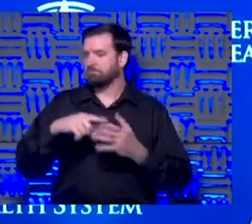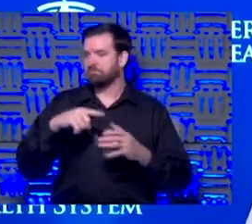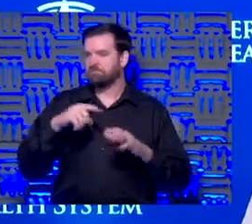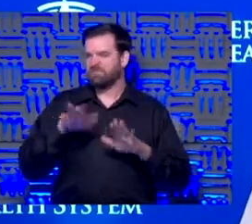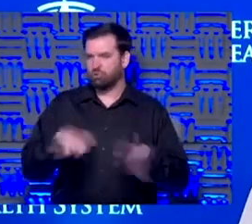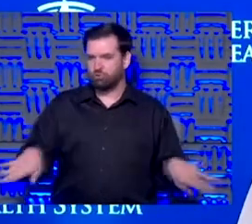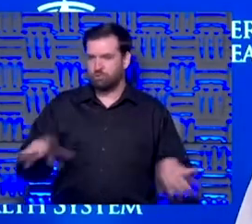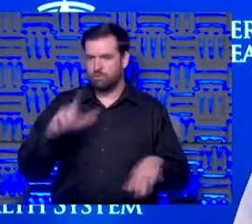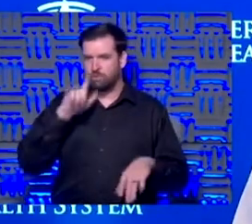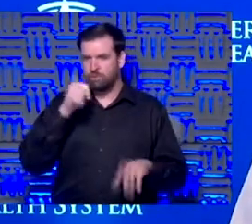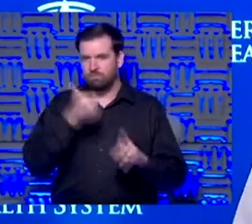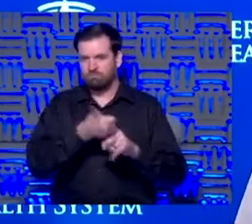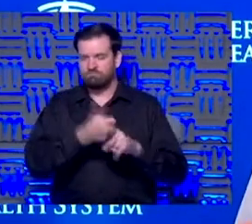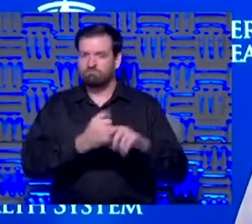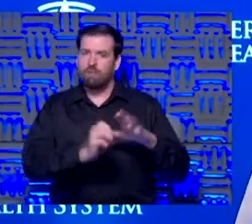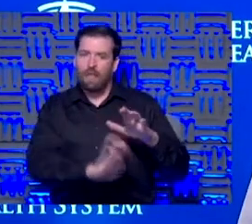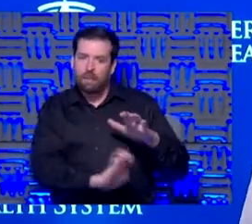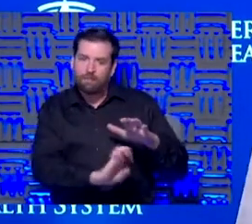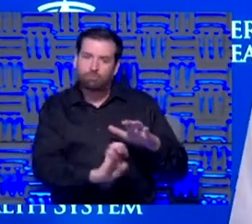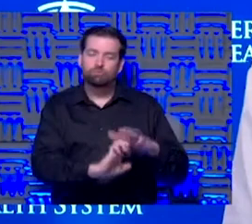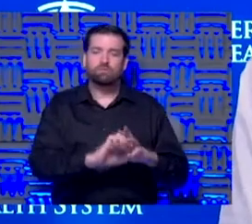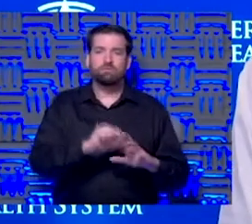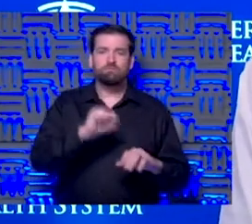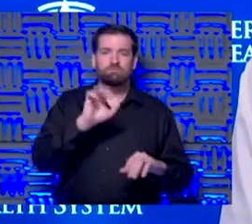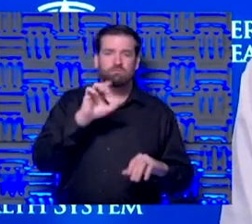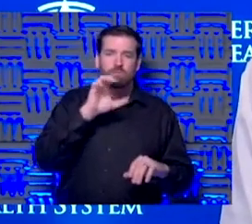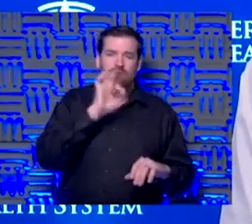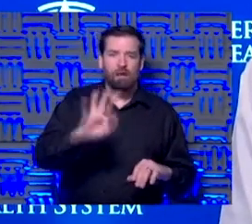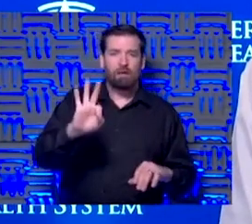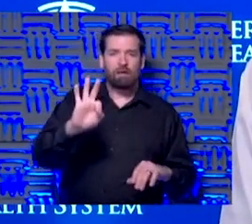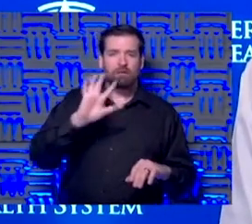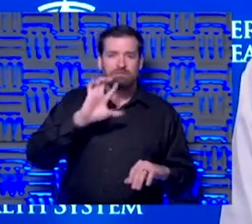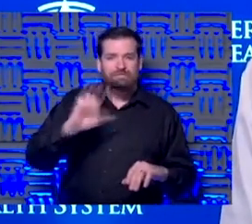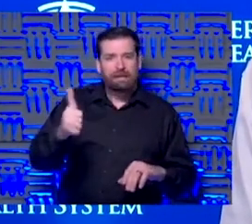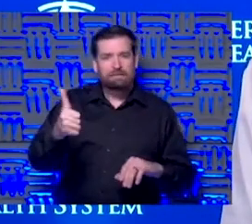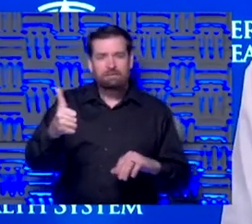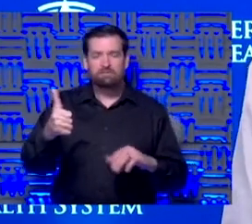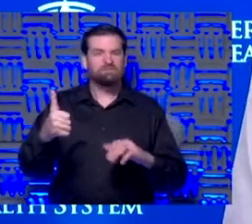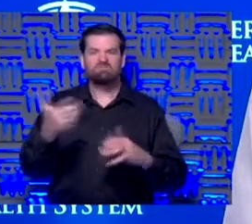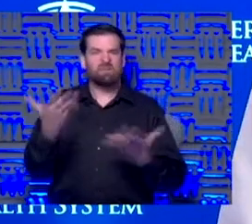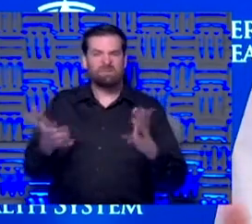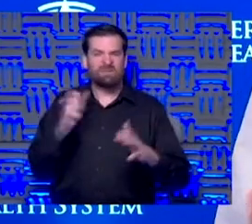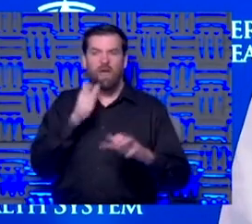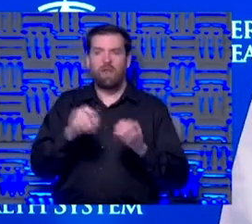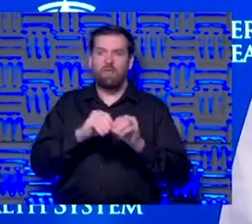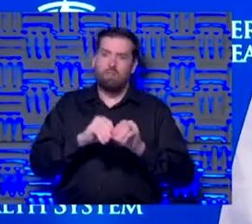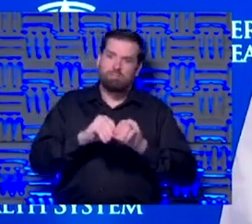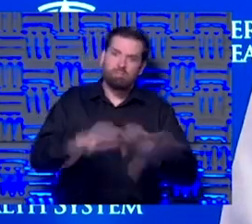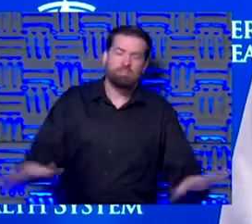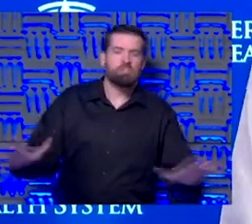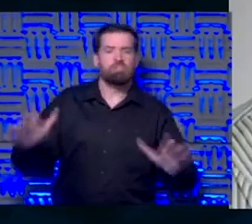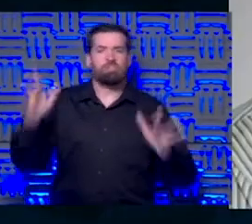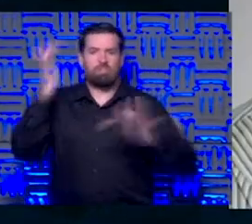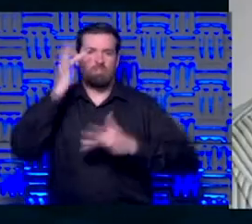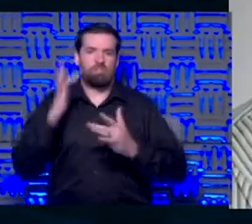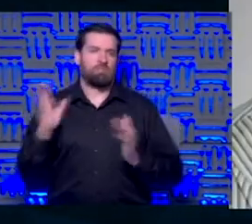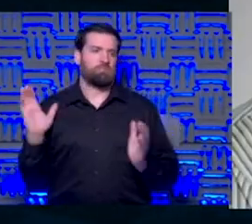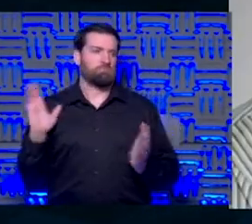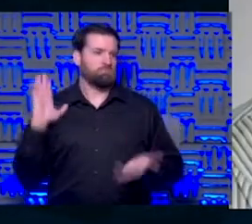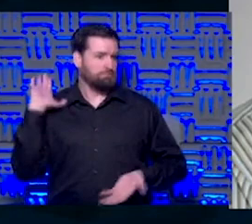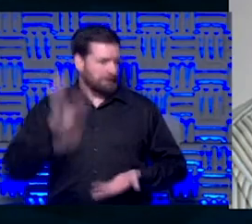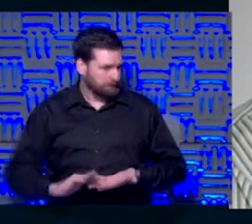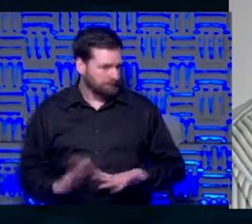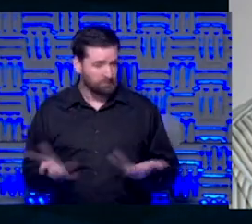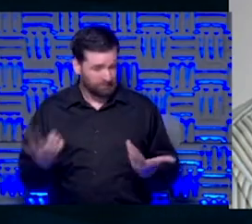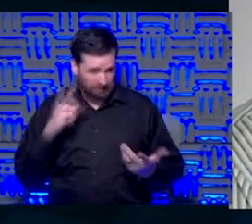are of elementary age or 9 and under, 10 and under may not really be vectors or spread the disease as much. Has that figured into your thinking at all?